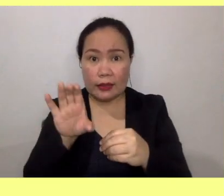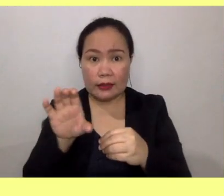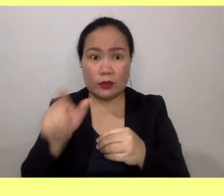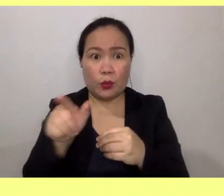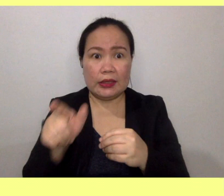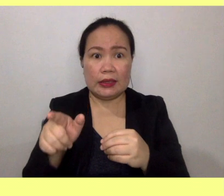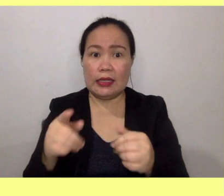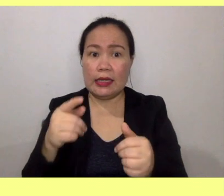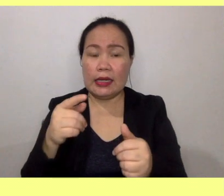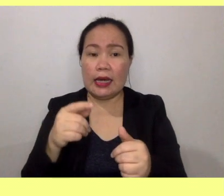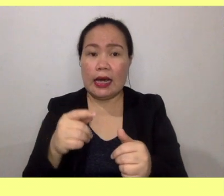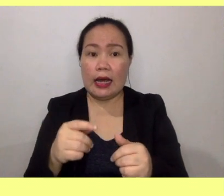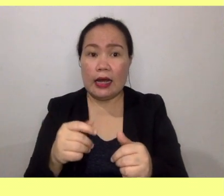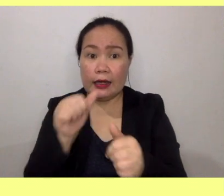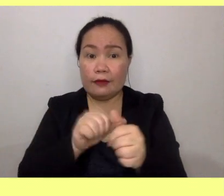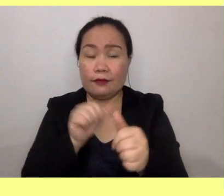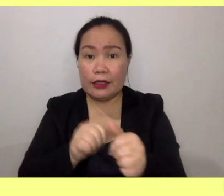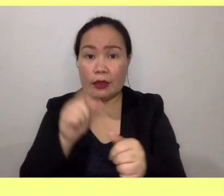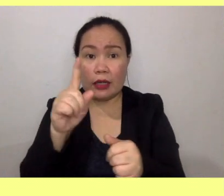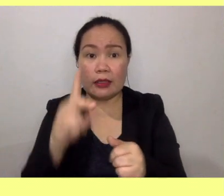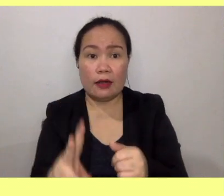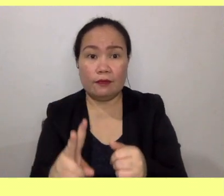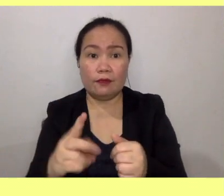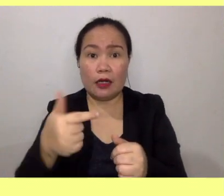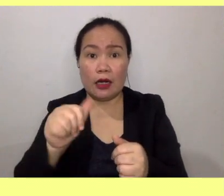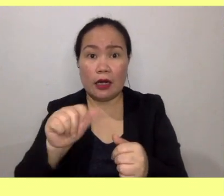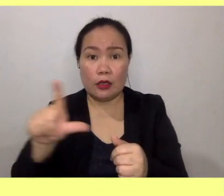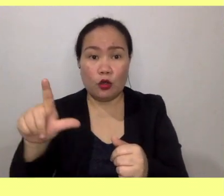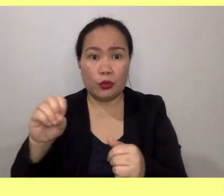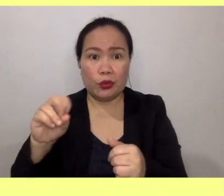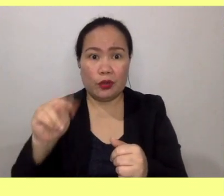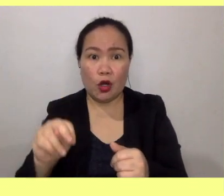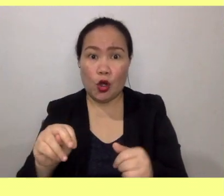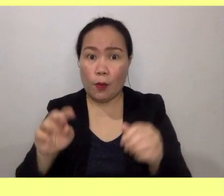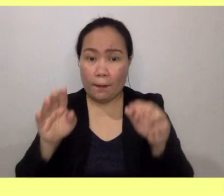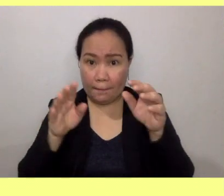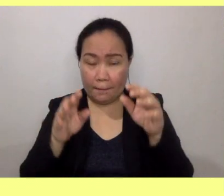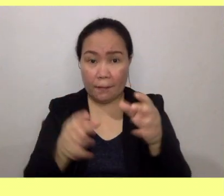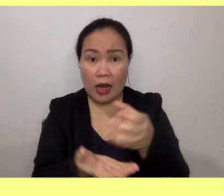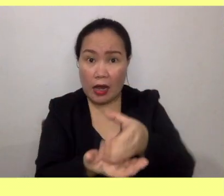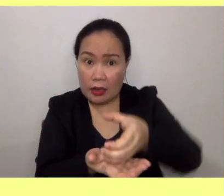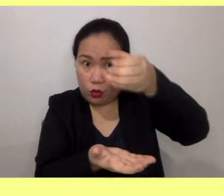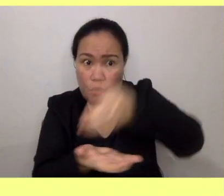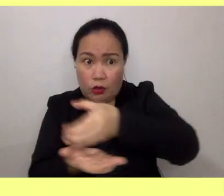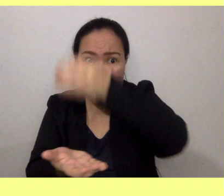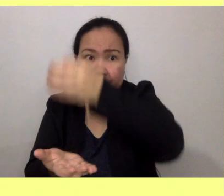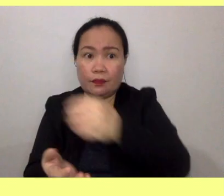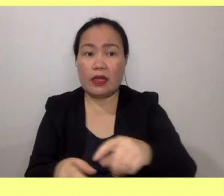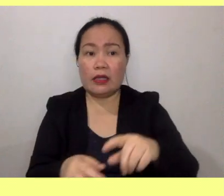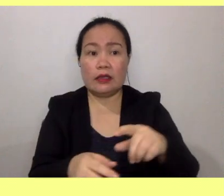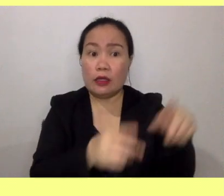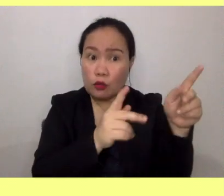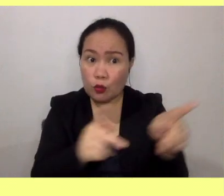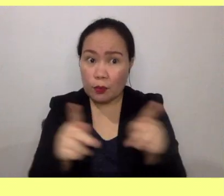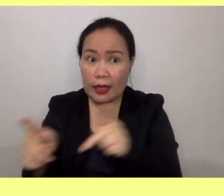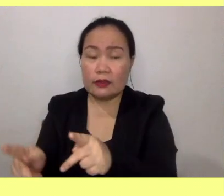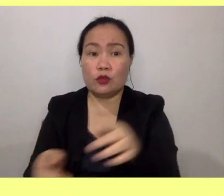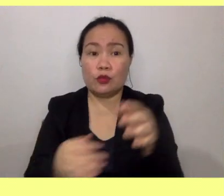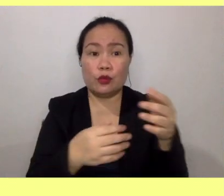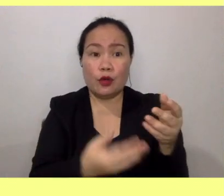naman tayo sa not more than, so this is greater than or equal, okay? Not more than